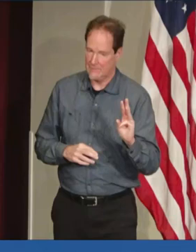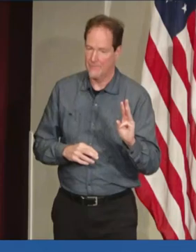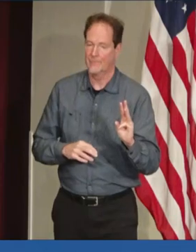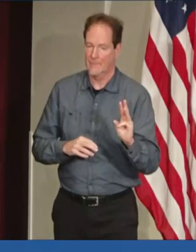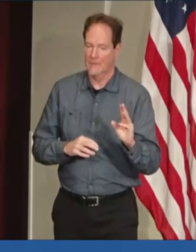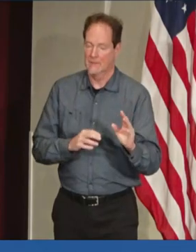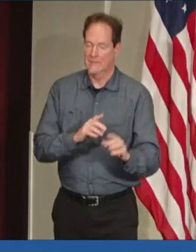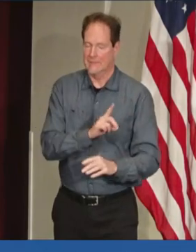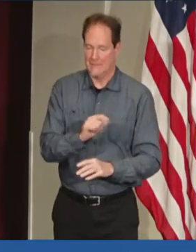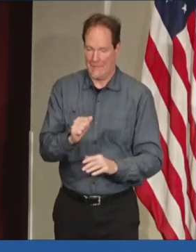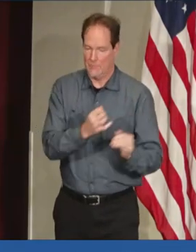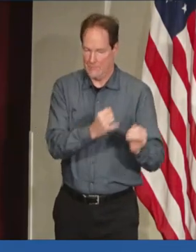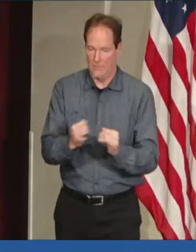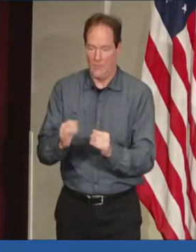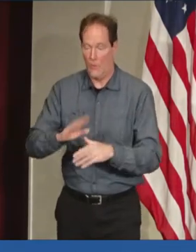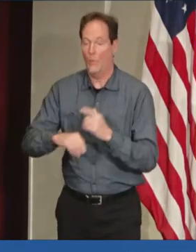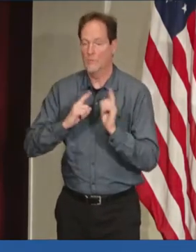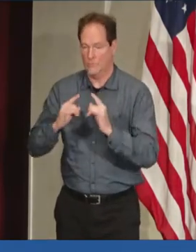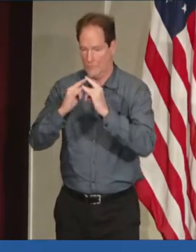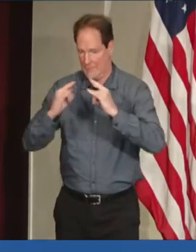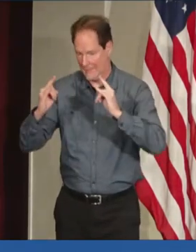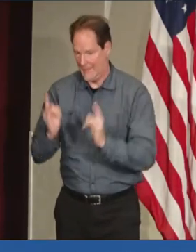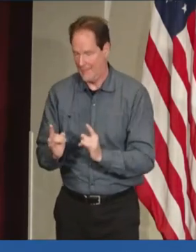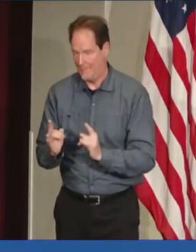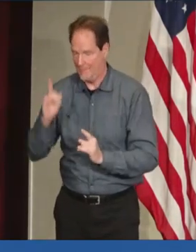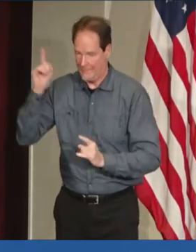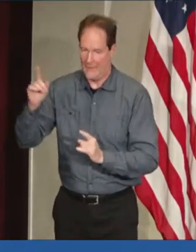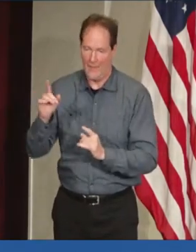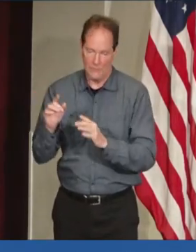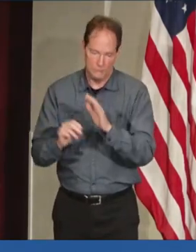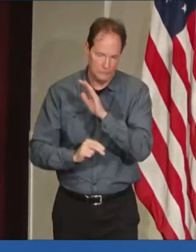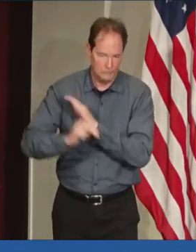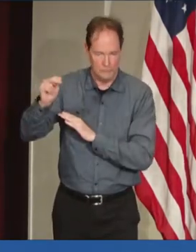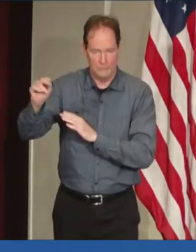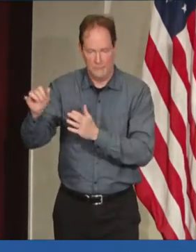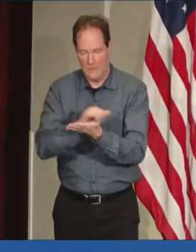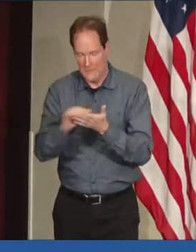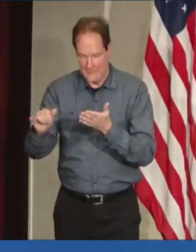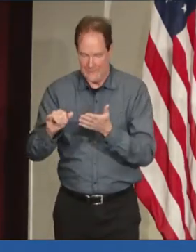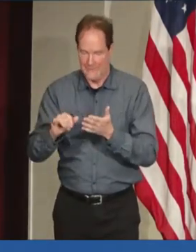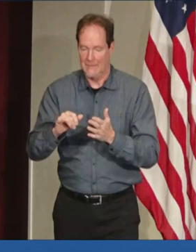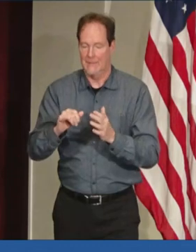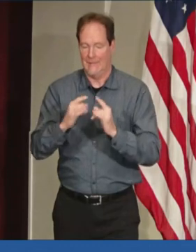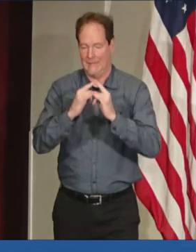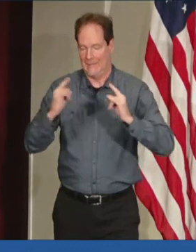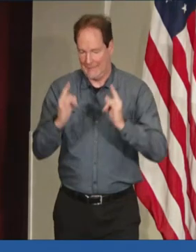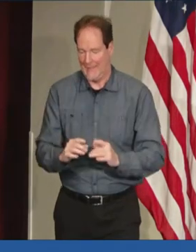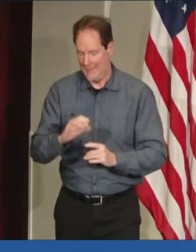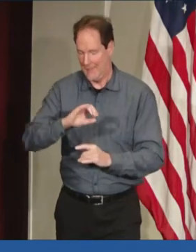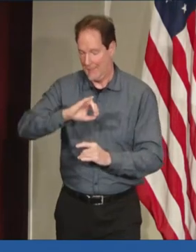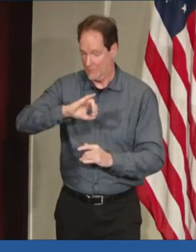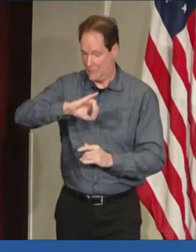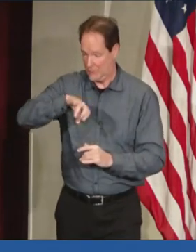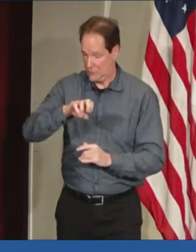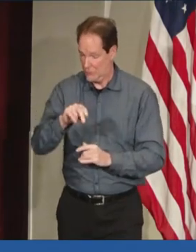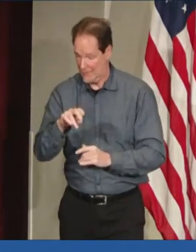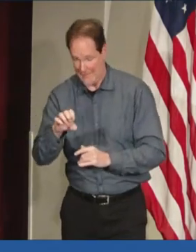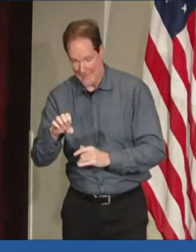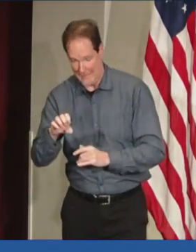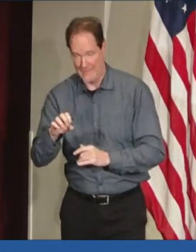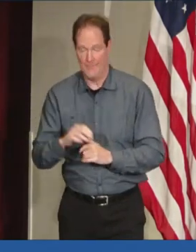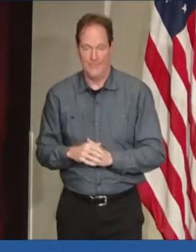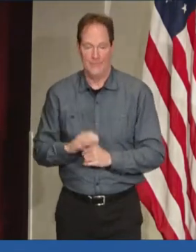individuals who all went to a camp upstate New York called Camp Jened. And the film is really